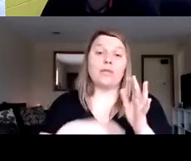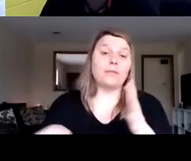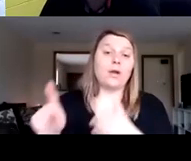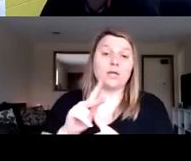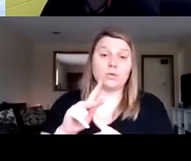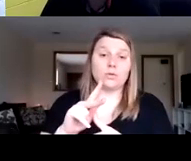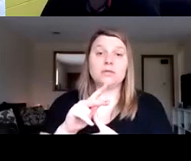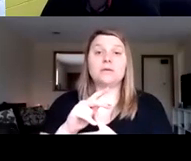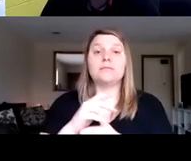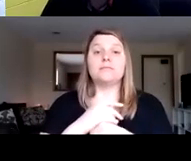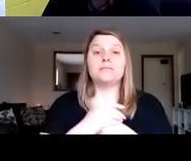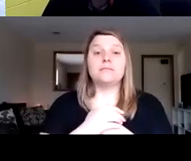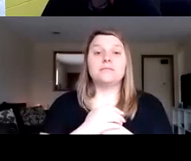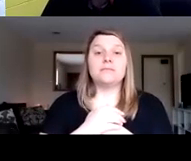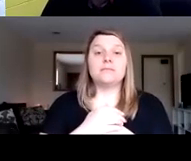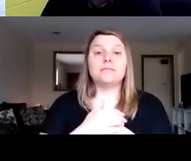prioritizing.